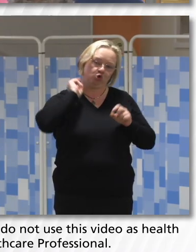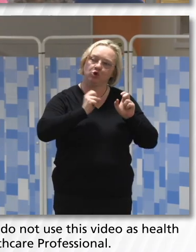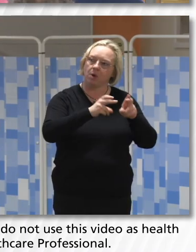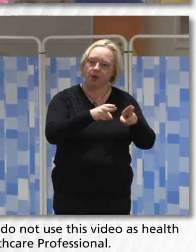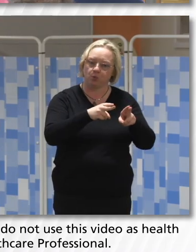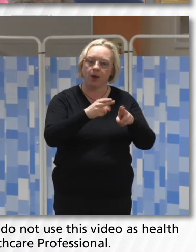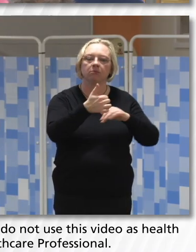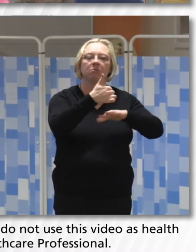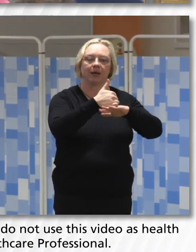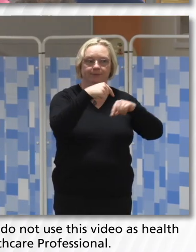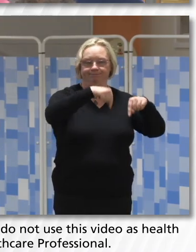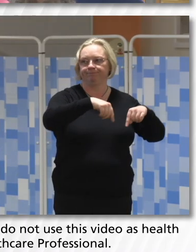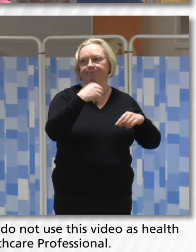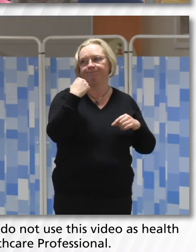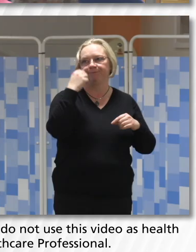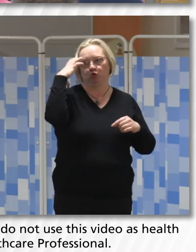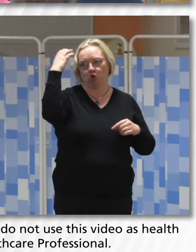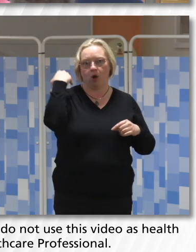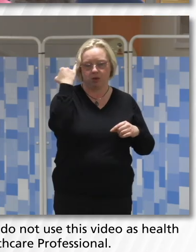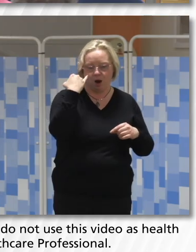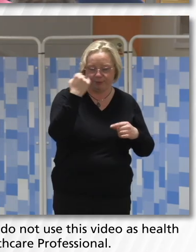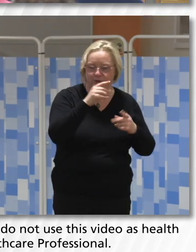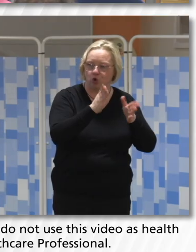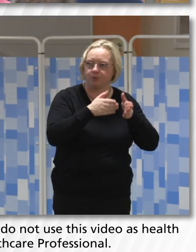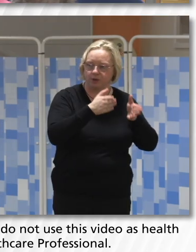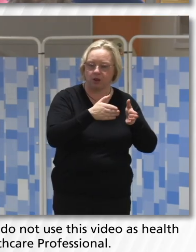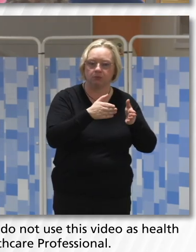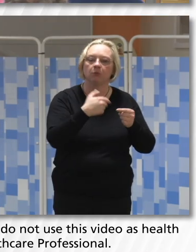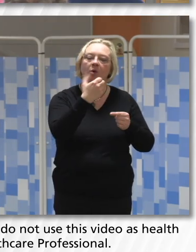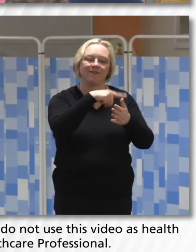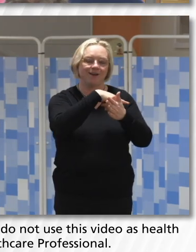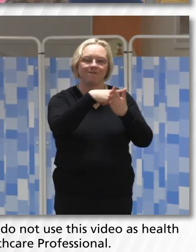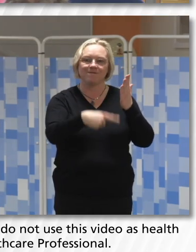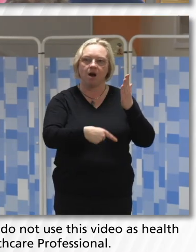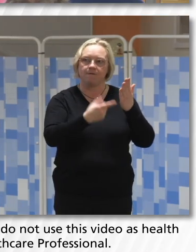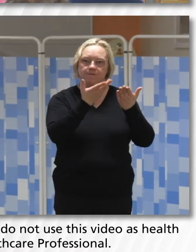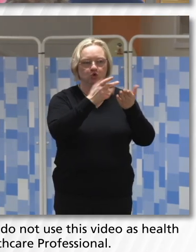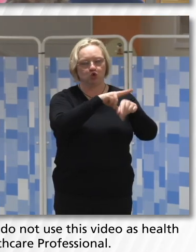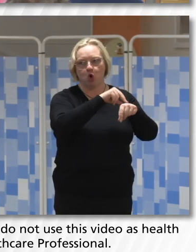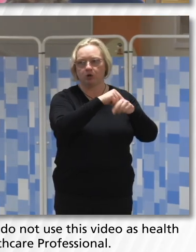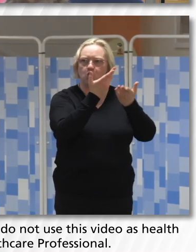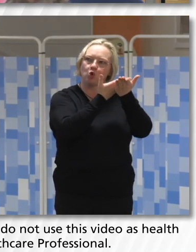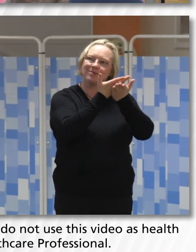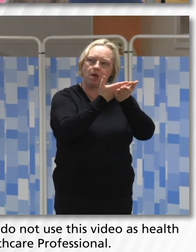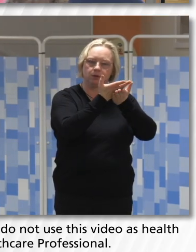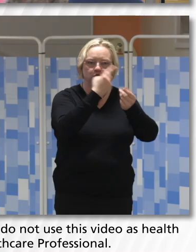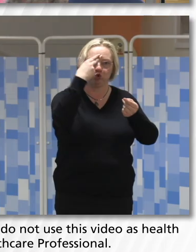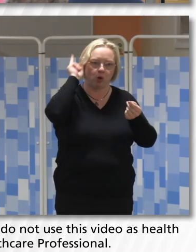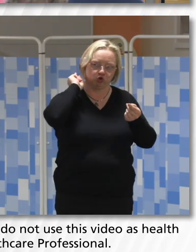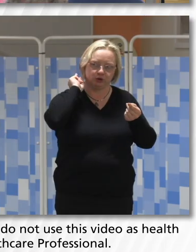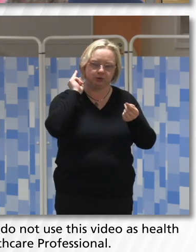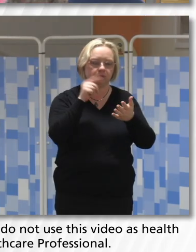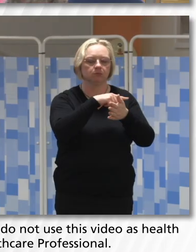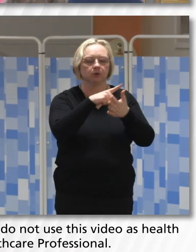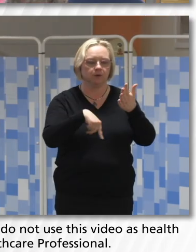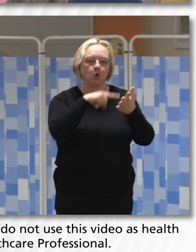mostly based at the Royal Derby. We have 5 consultant neurologists. One of those is a